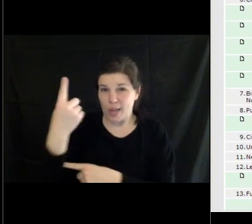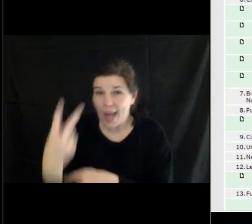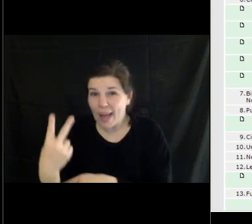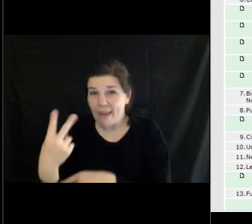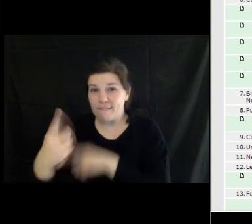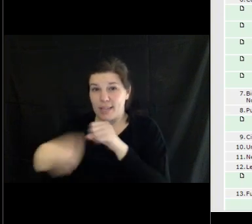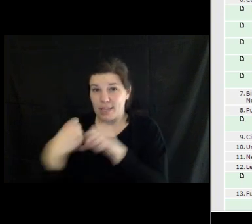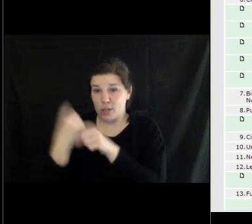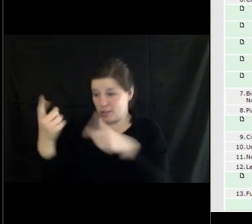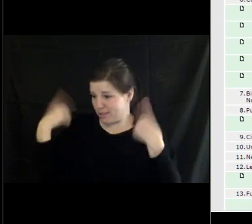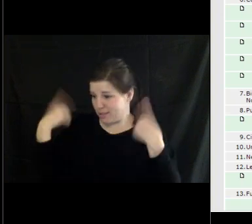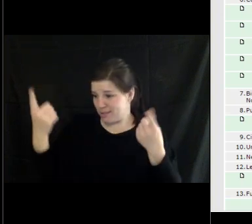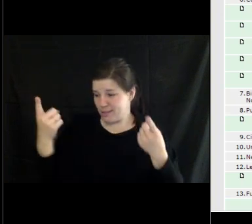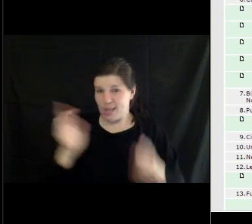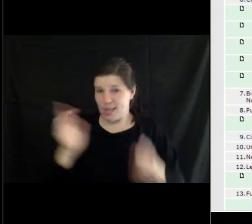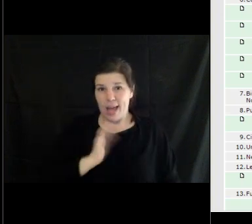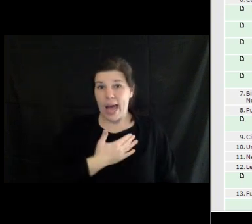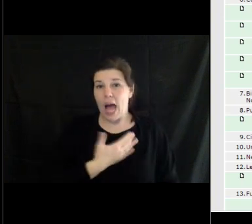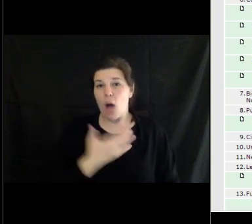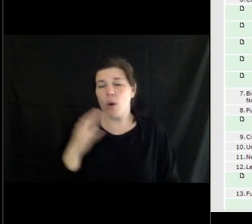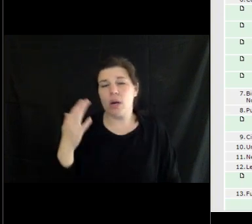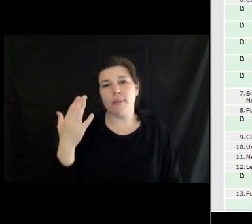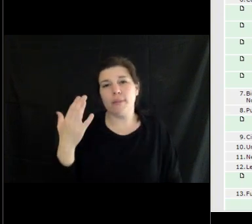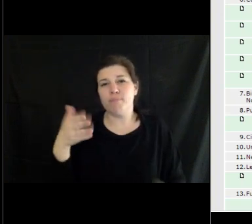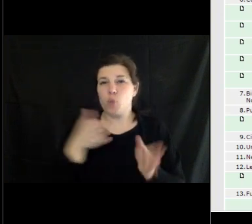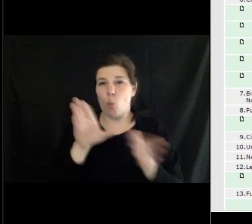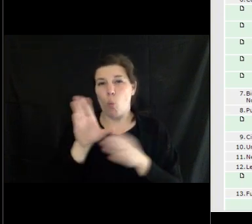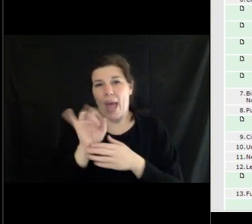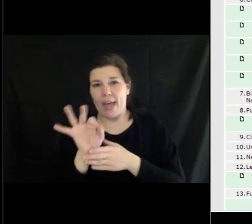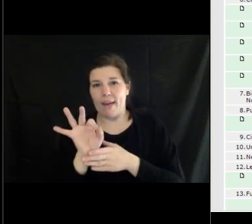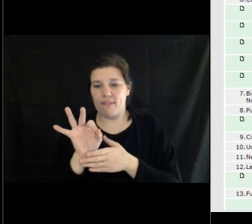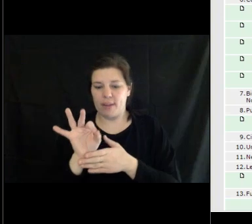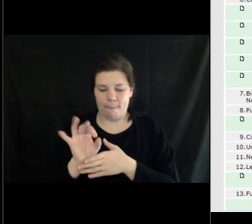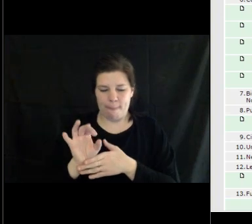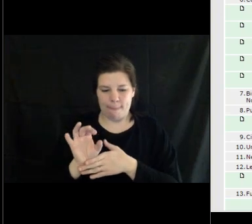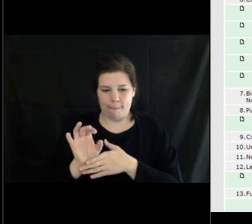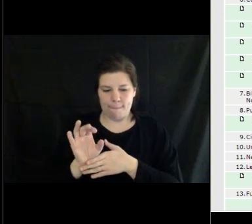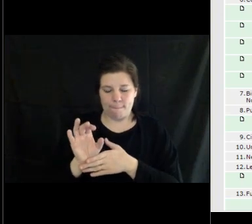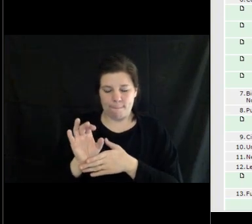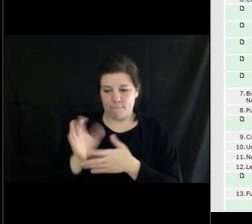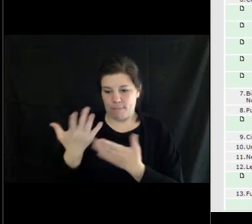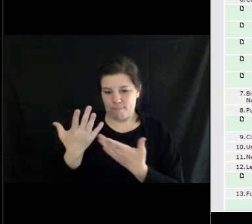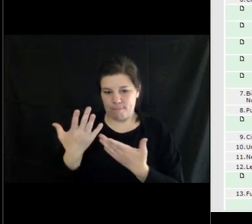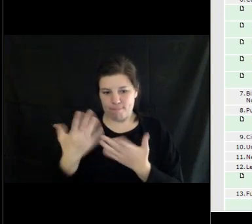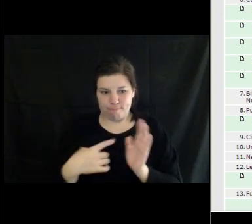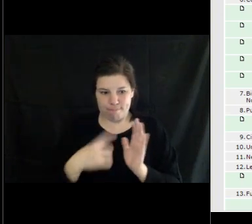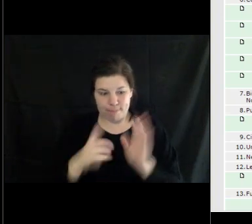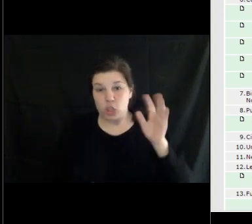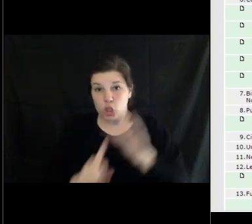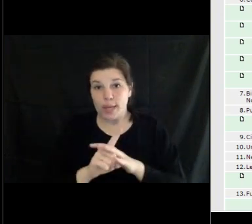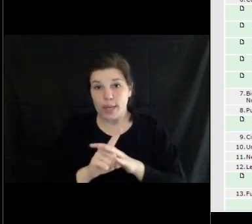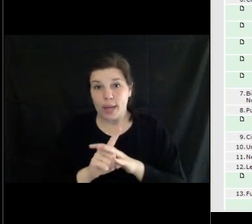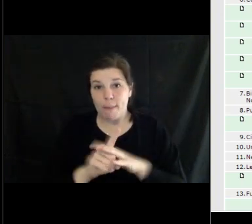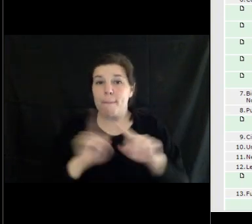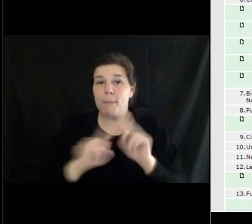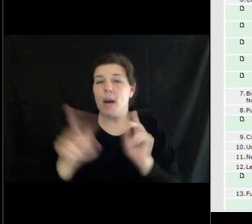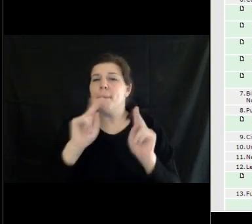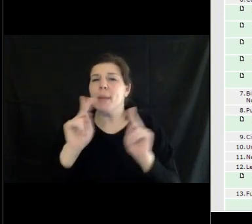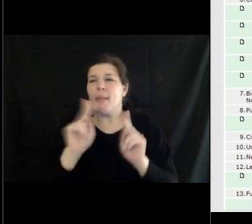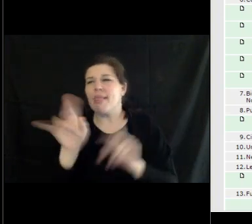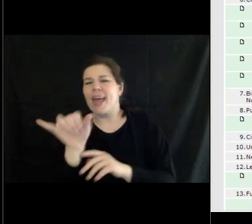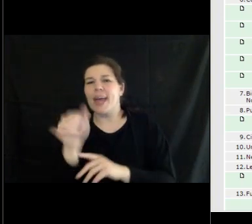and this has been our mode of showing up or coming in, right? But for those of you like the gentleman that spoke about